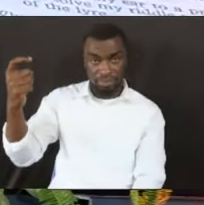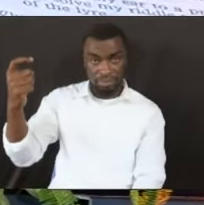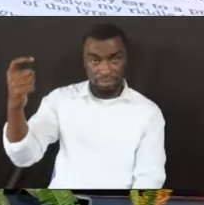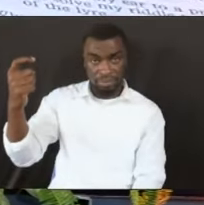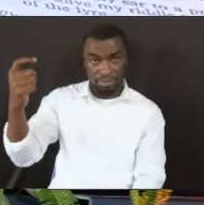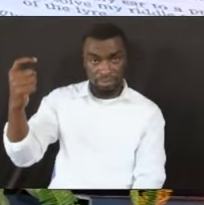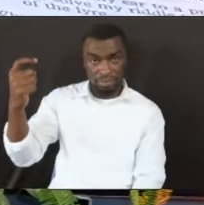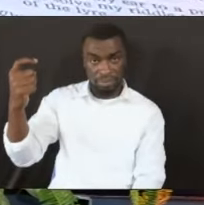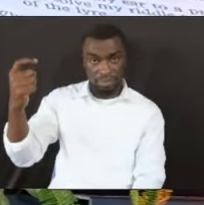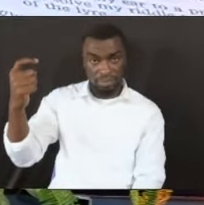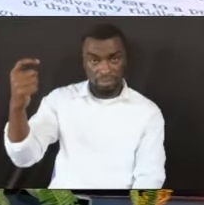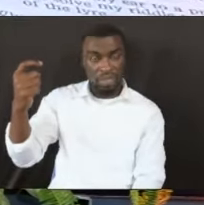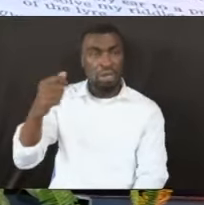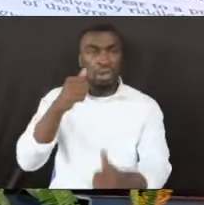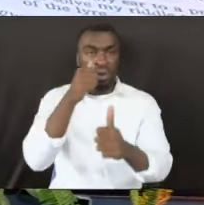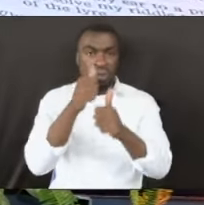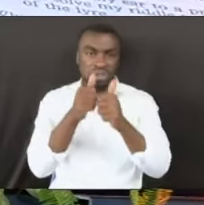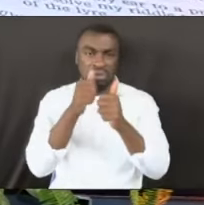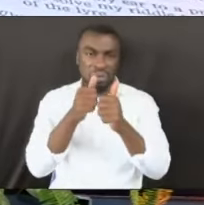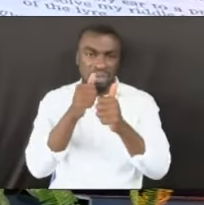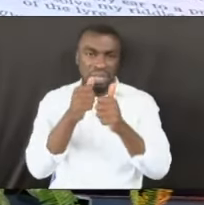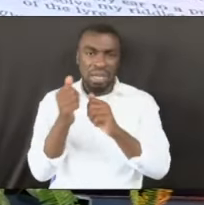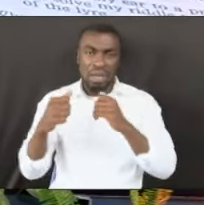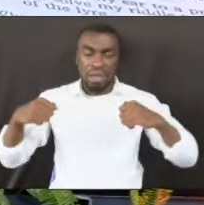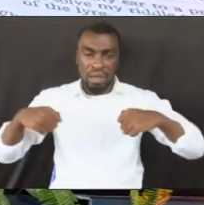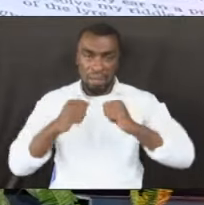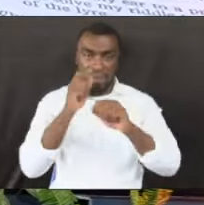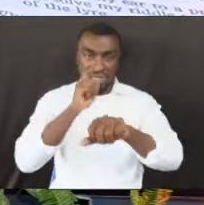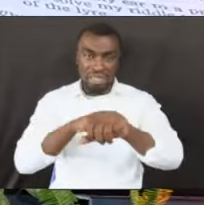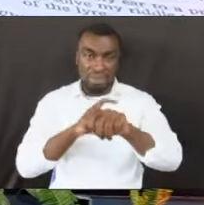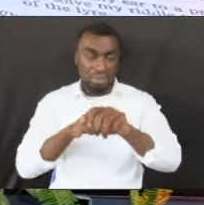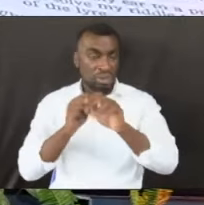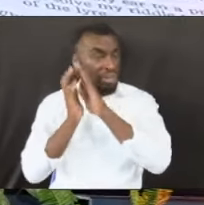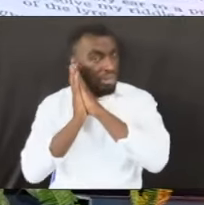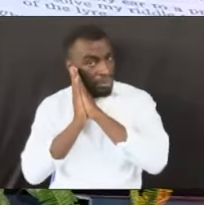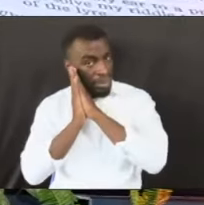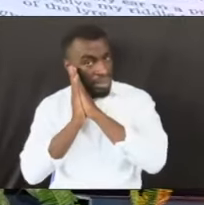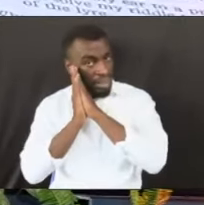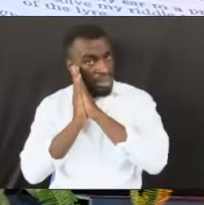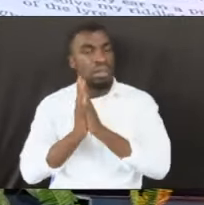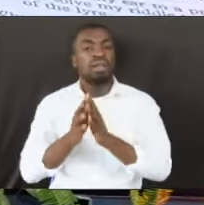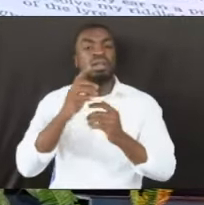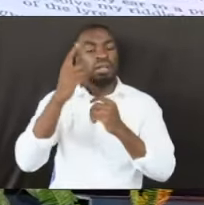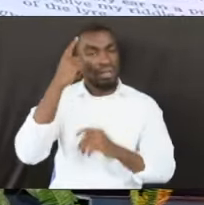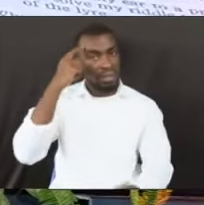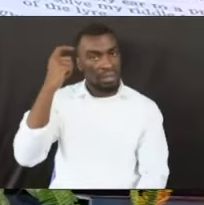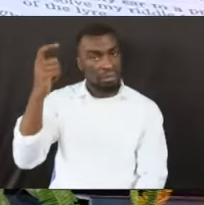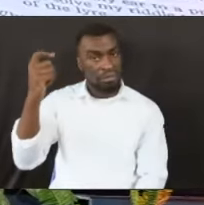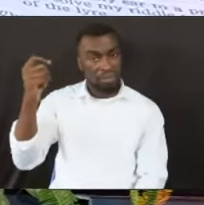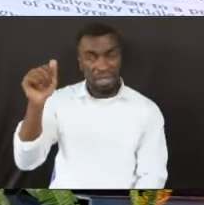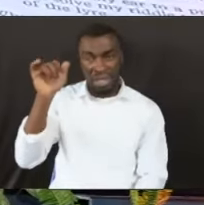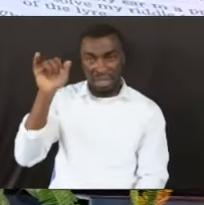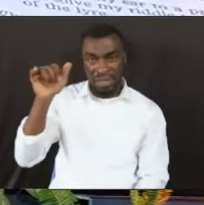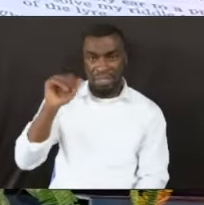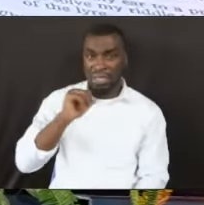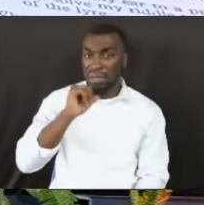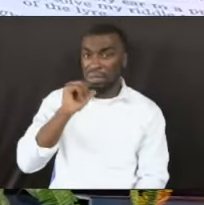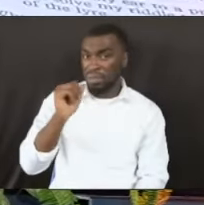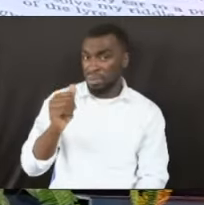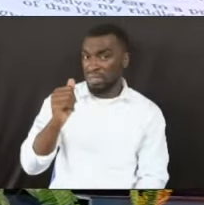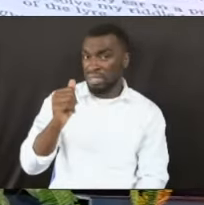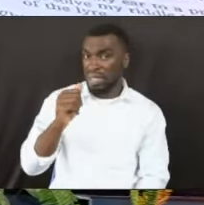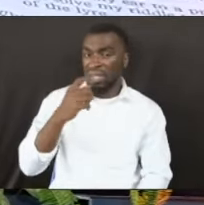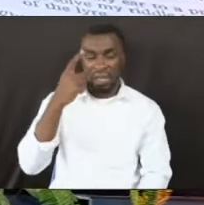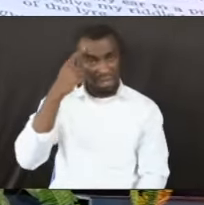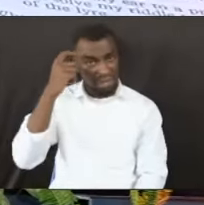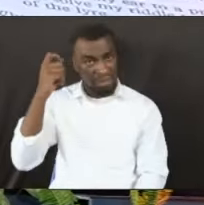it easier. Which one comes when you are sleeping? A dream. So that one wasn't a dream because she was not asleep. It must